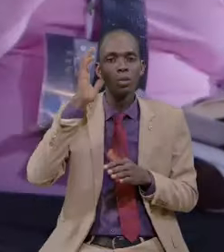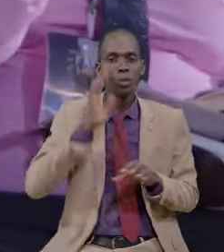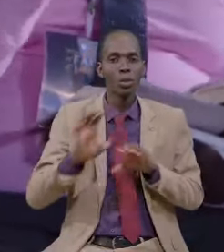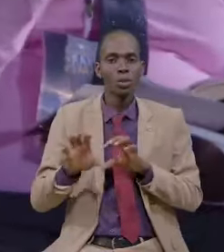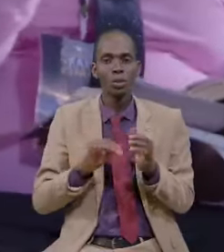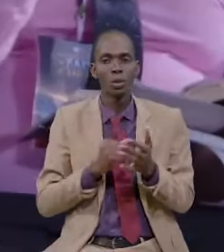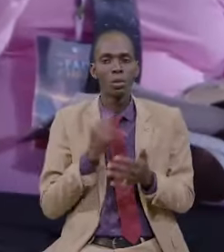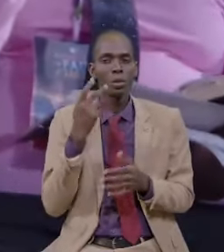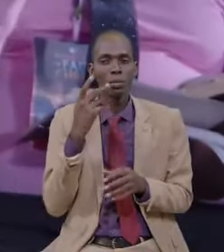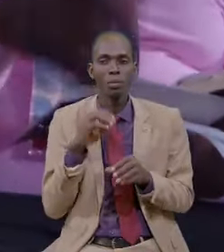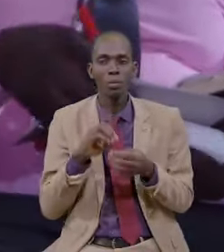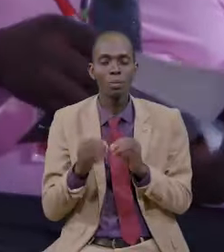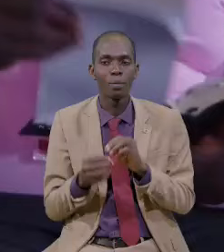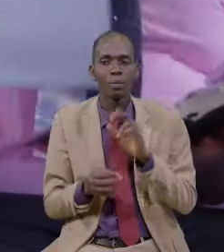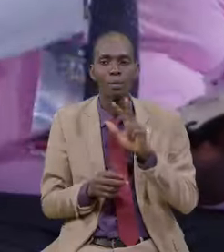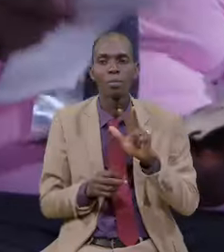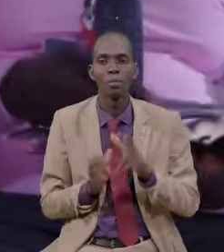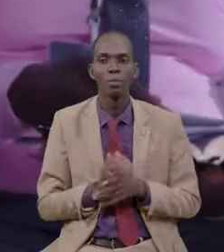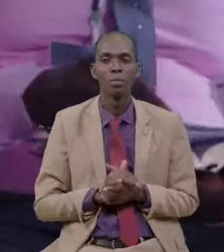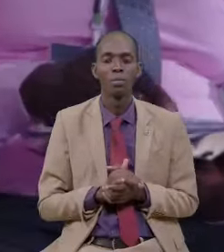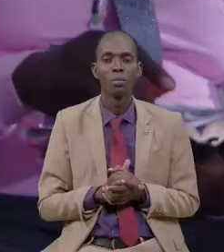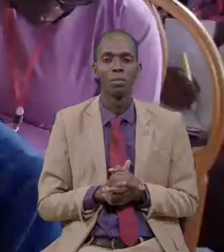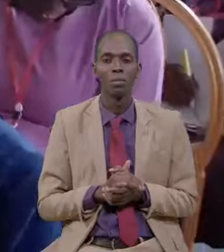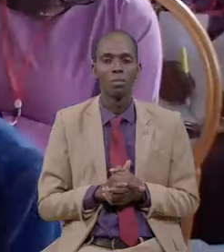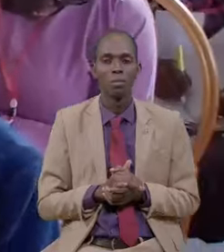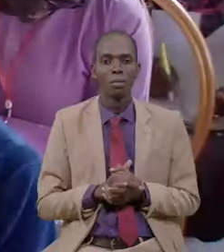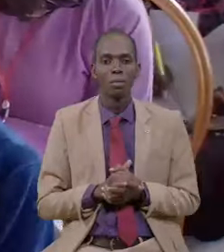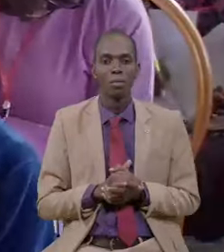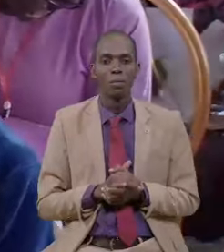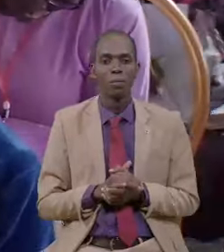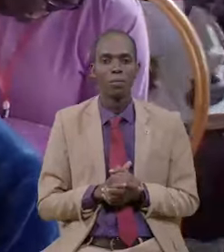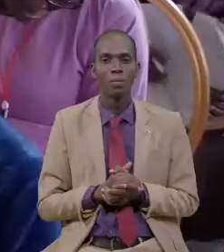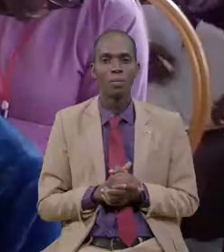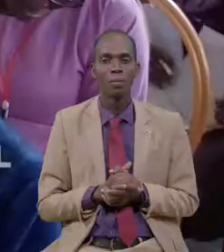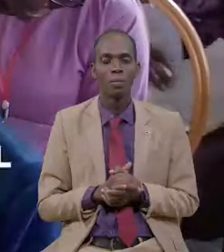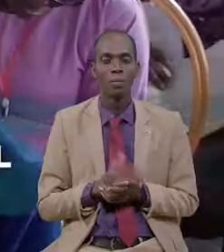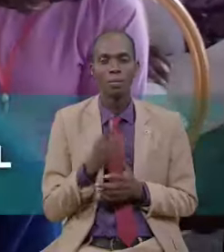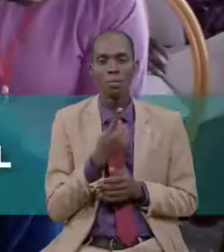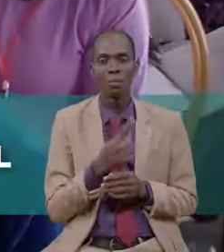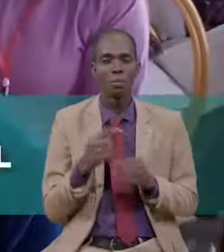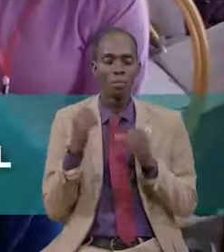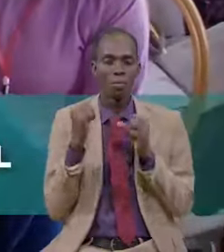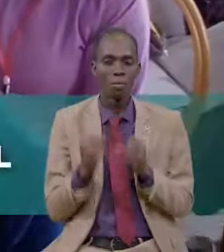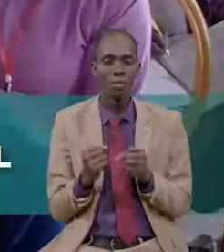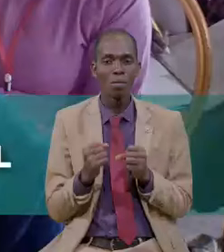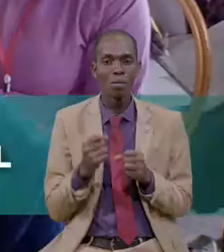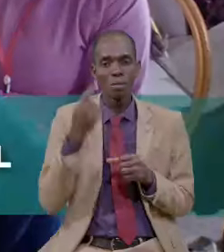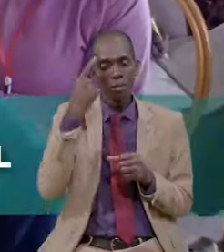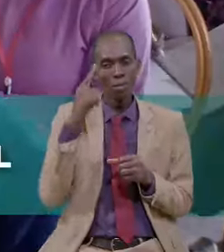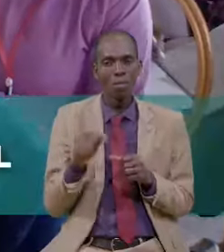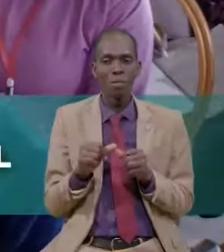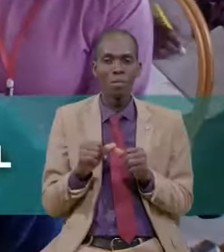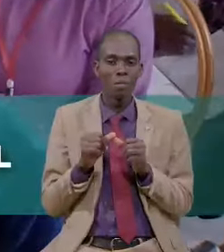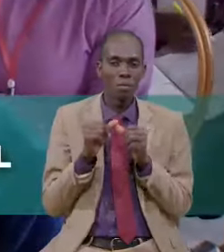three here. Number three, we're looking at the power for fervent,